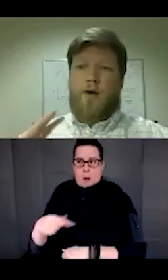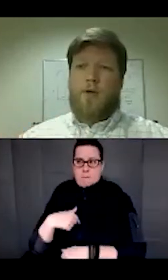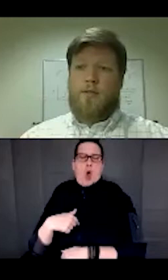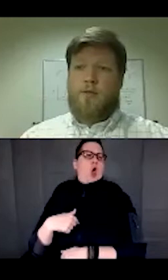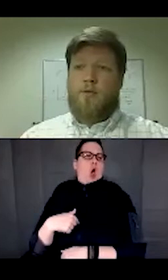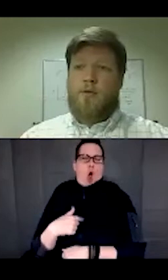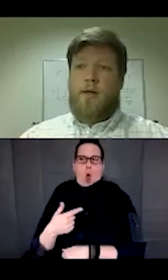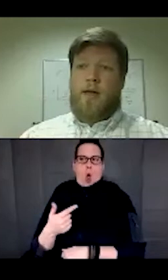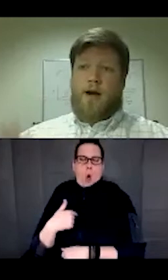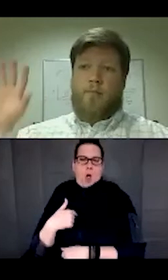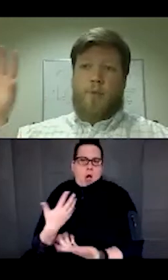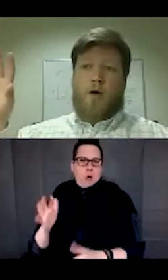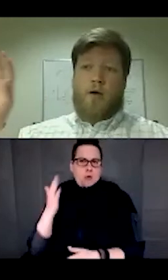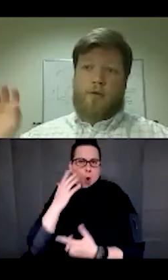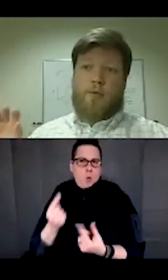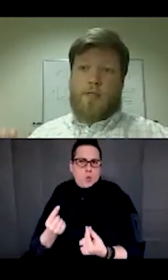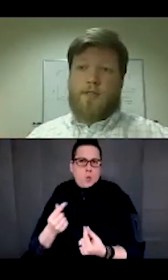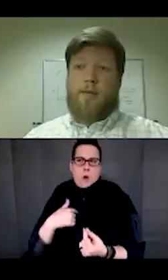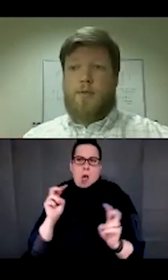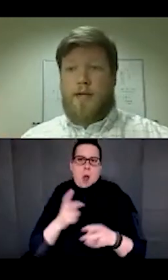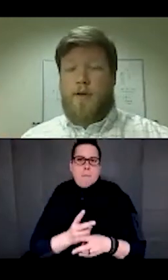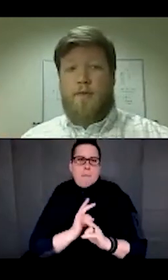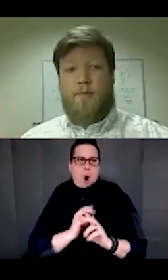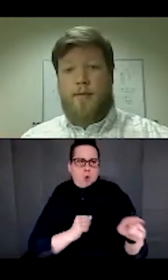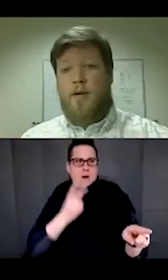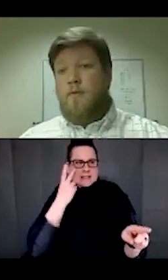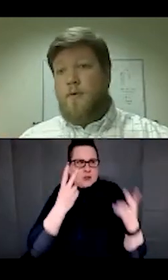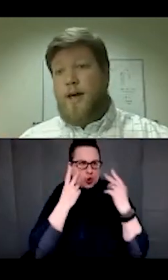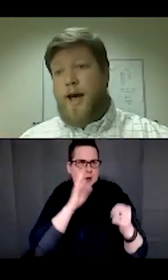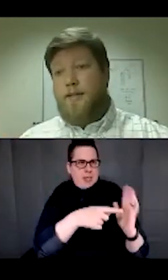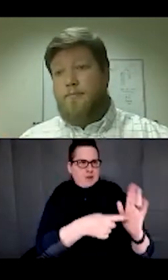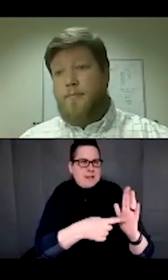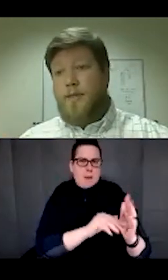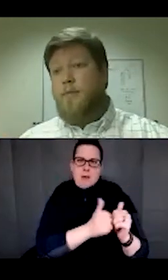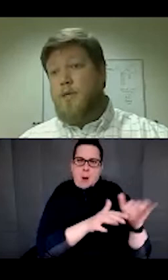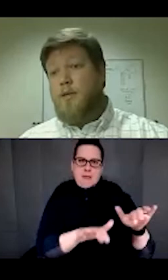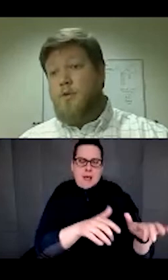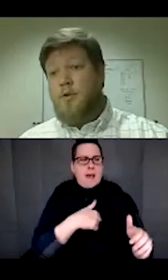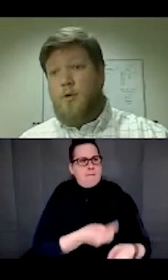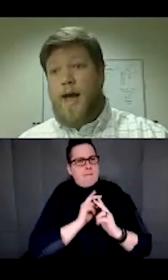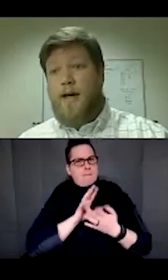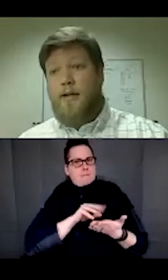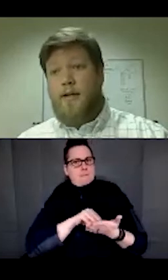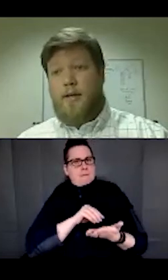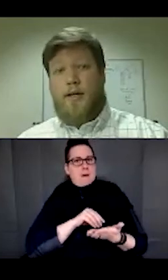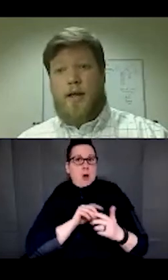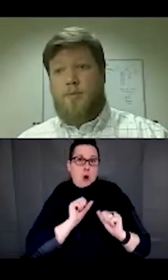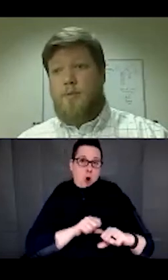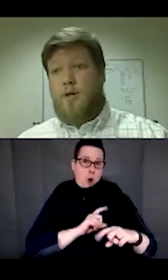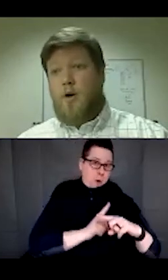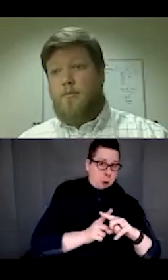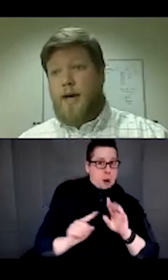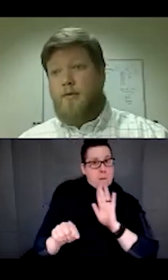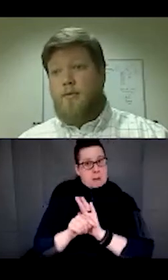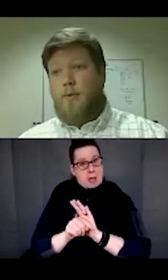figuring out what to do, and I borrow the recent examples that I've got from them for how to act. And that can be good or bad. It helps